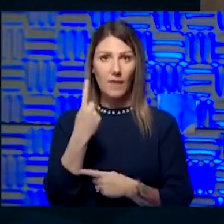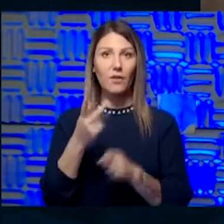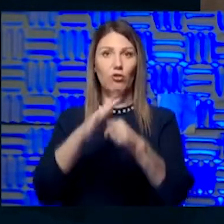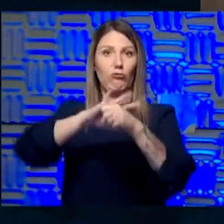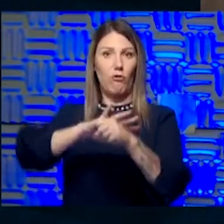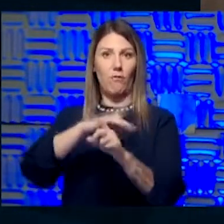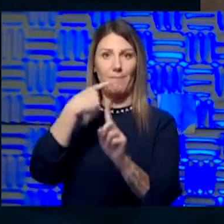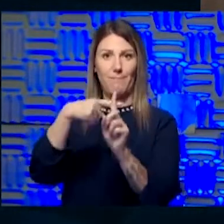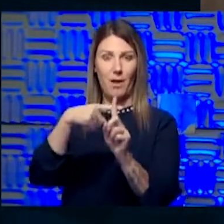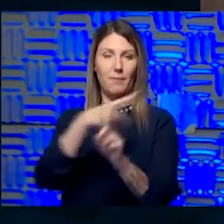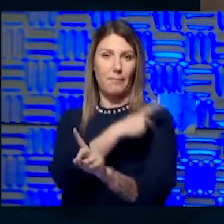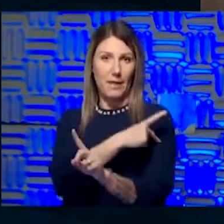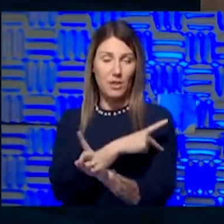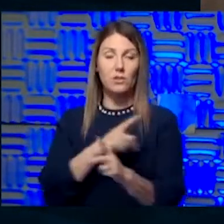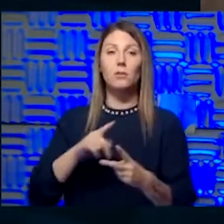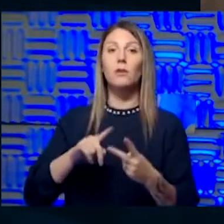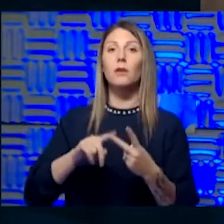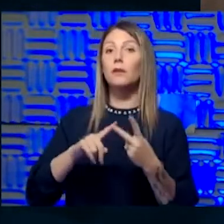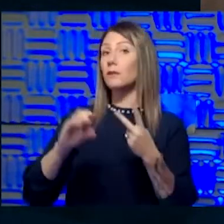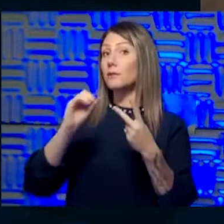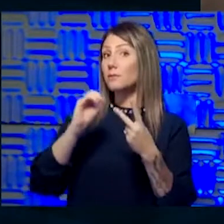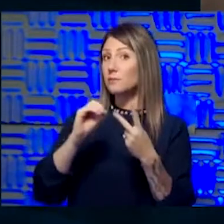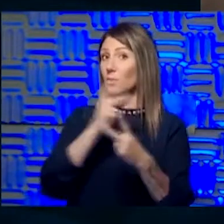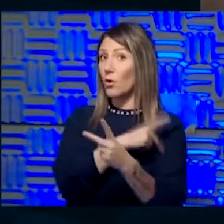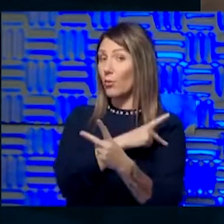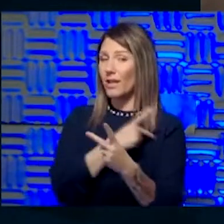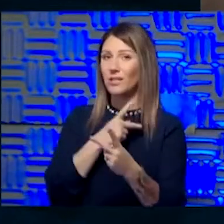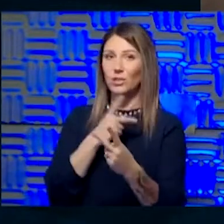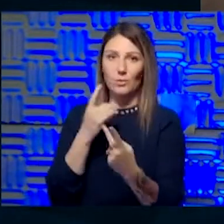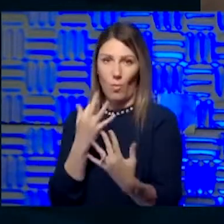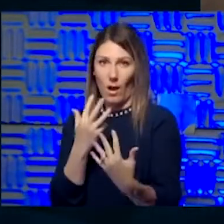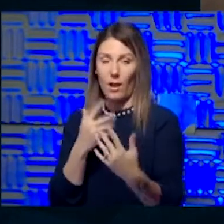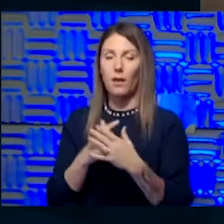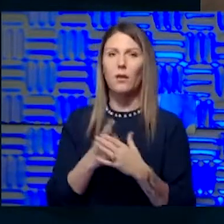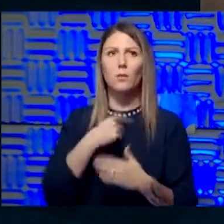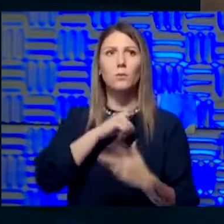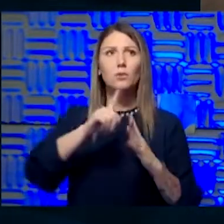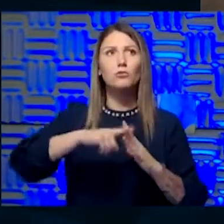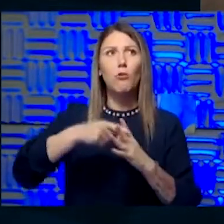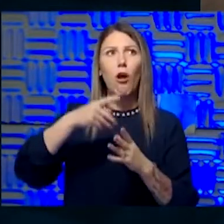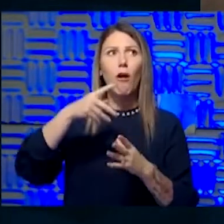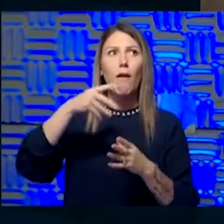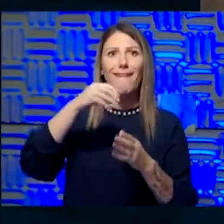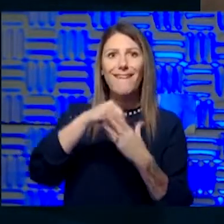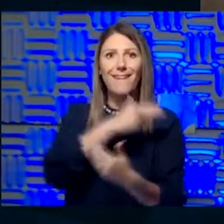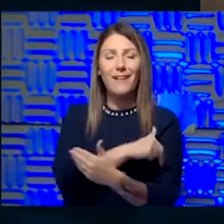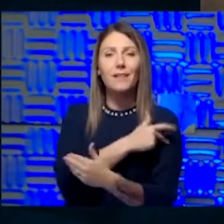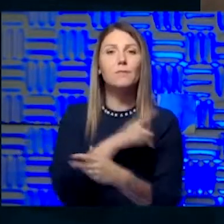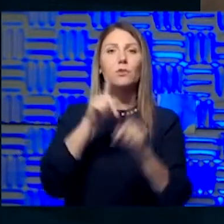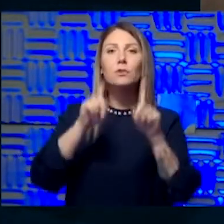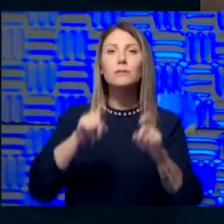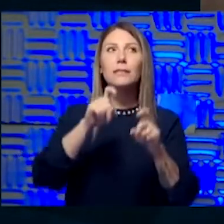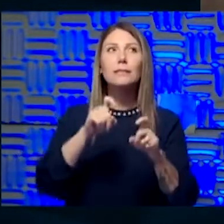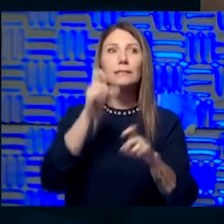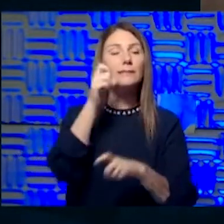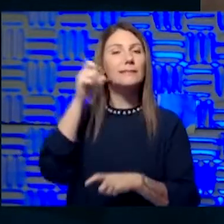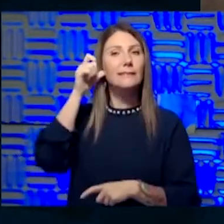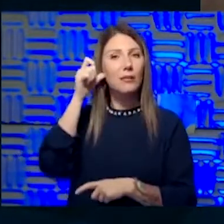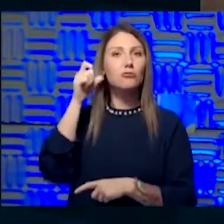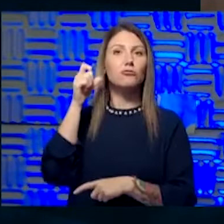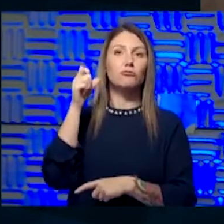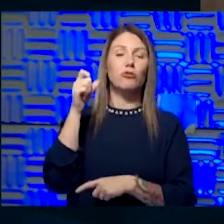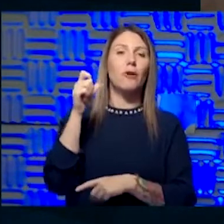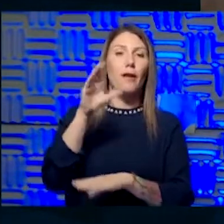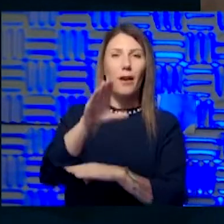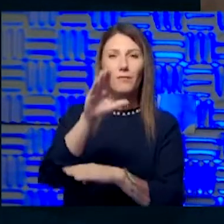have 0 patients awaiting tests because we started in-house testing yesterday afternoon about 3 o'clock, and we have a turnaround time